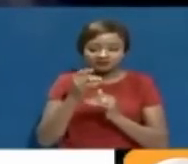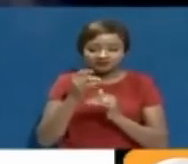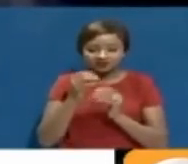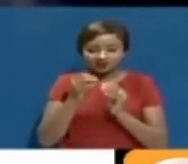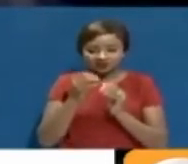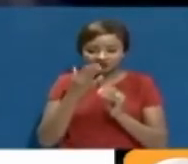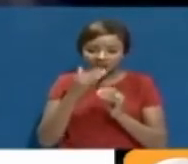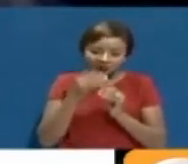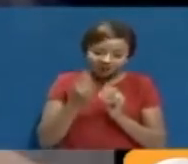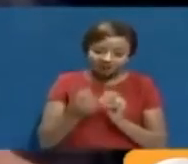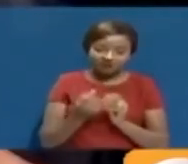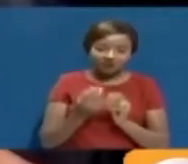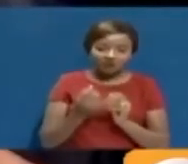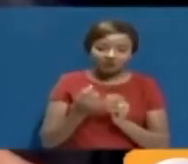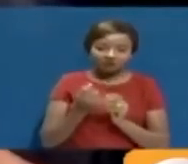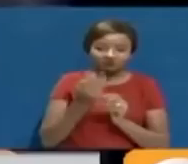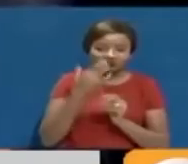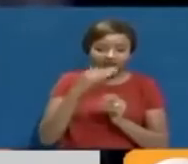and I'm sure